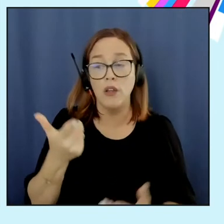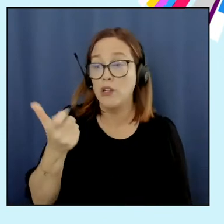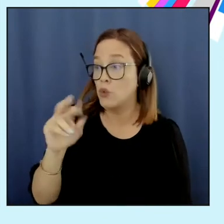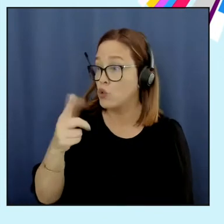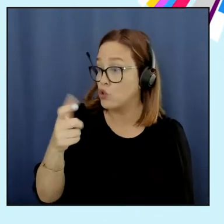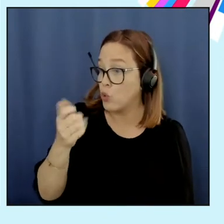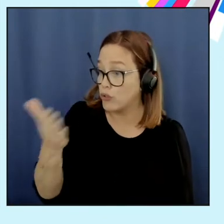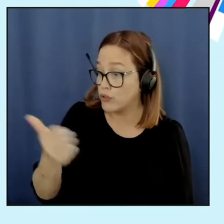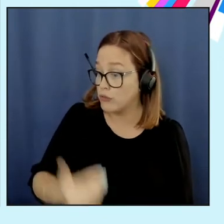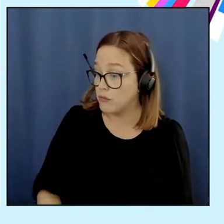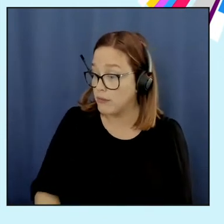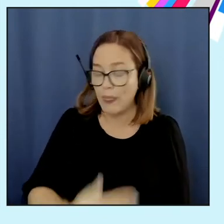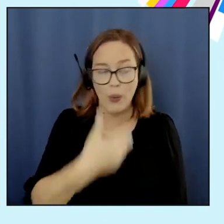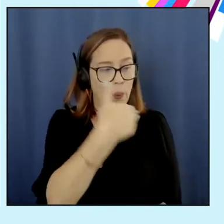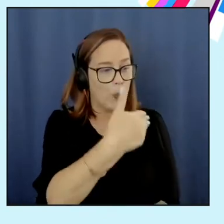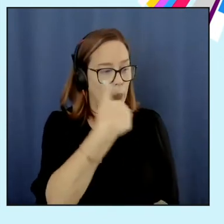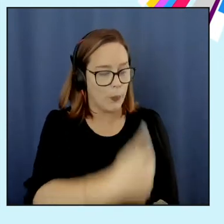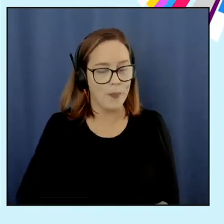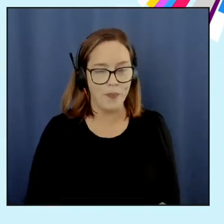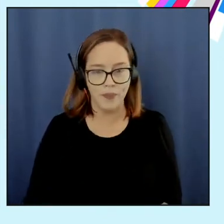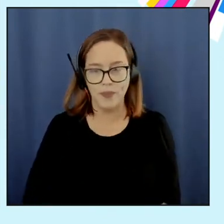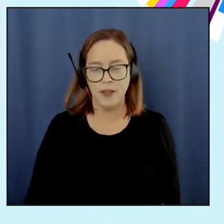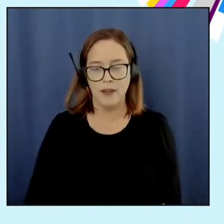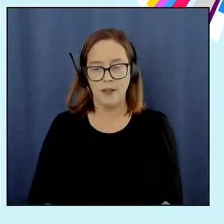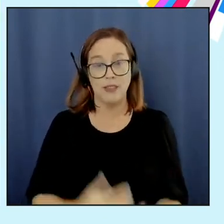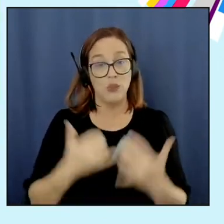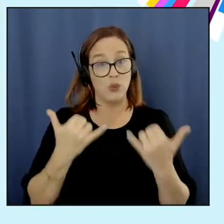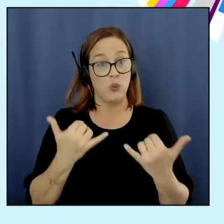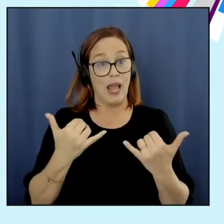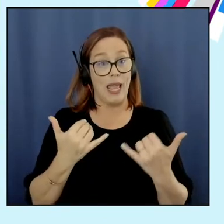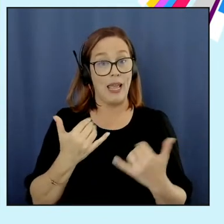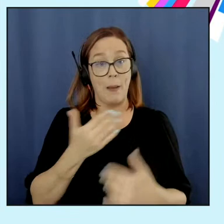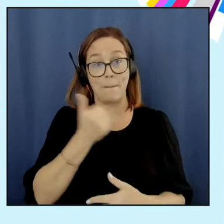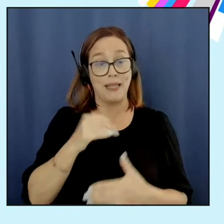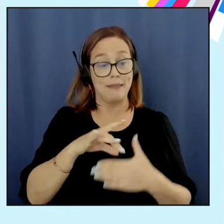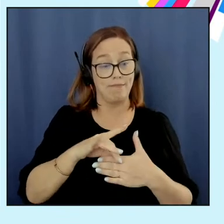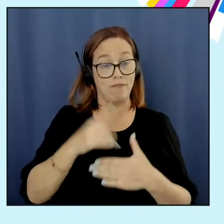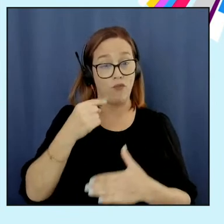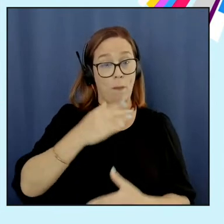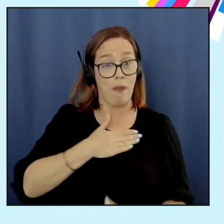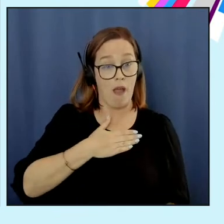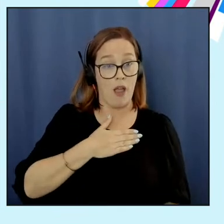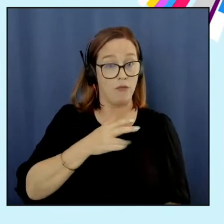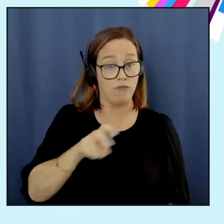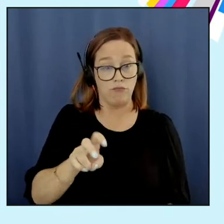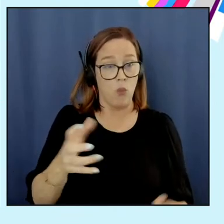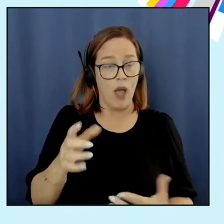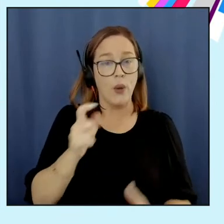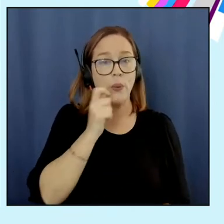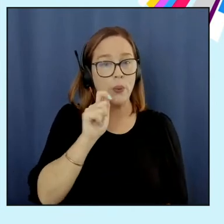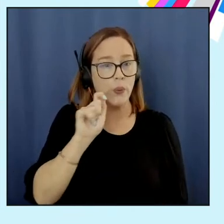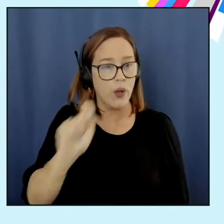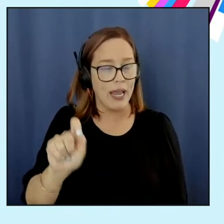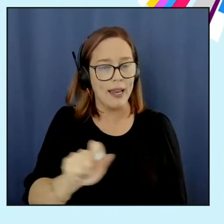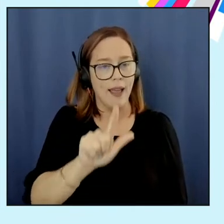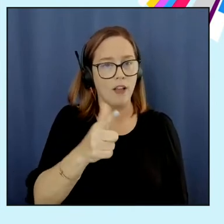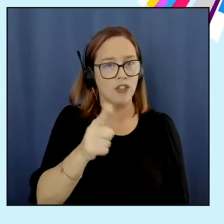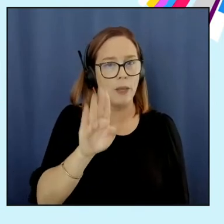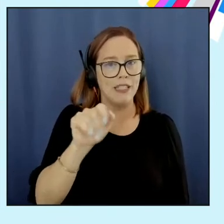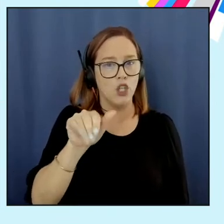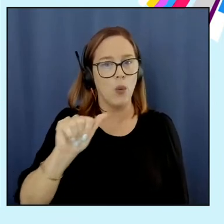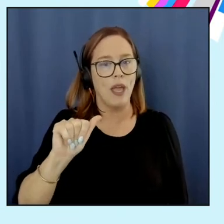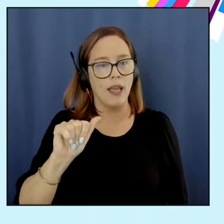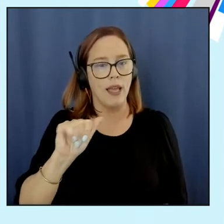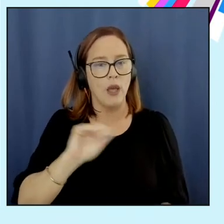Yeah, thank you. I think today the biggest context for my region is war in Ukraine. LGBTQI community is one of the most